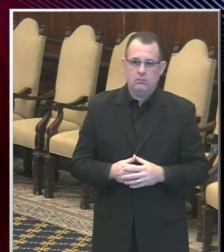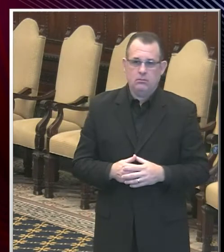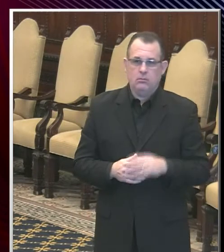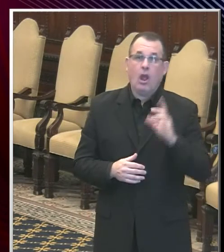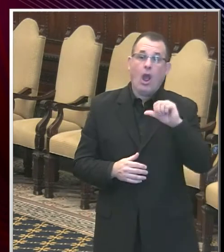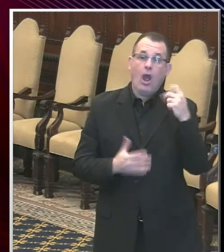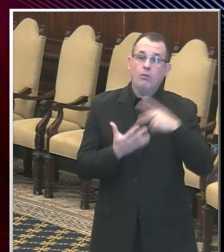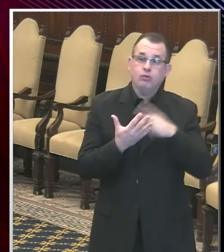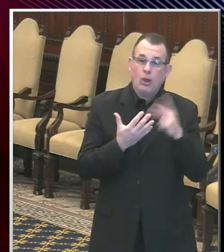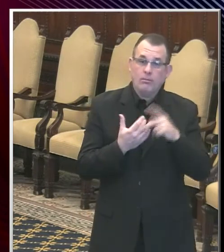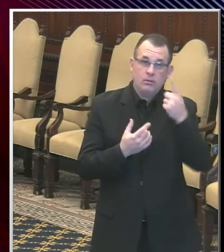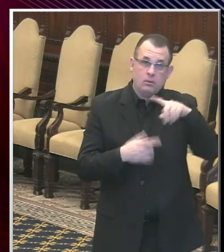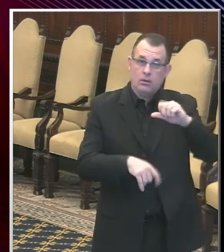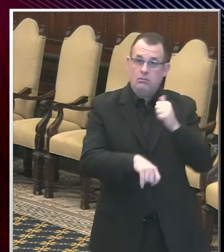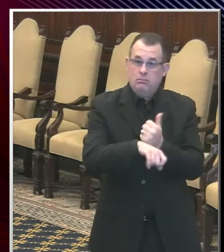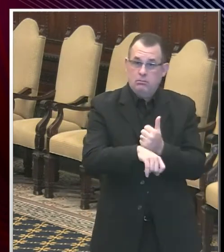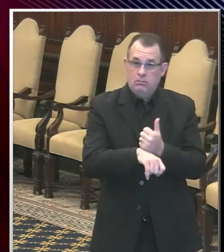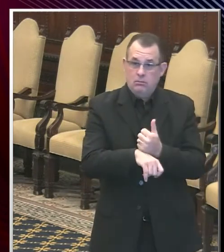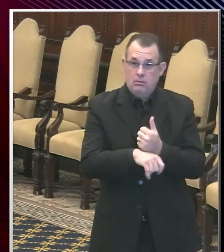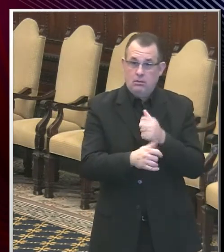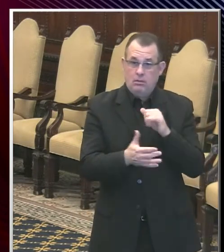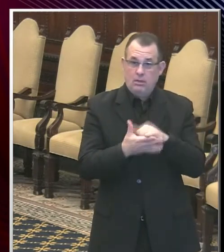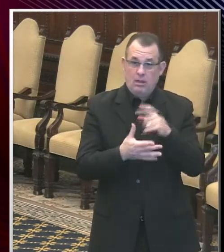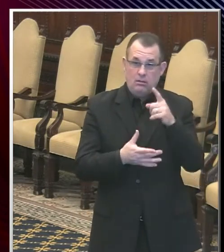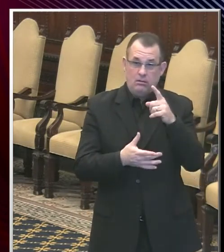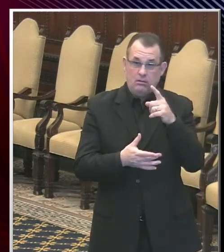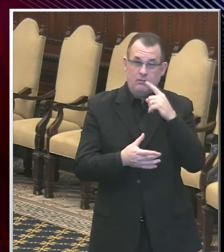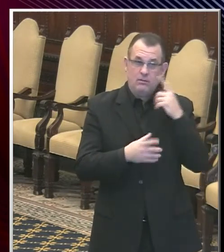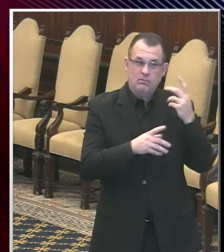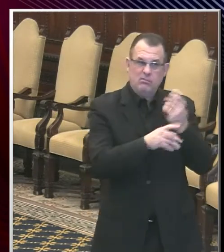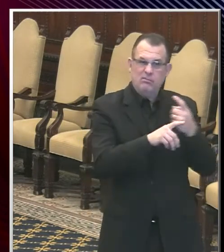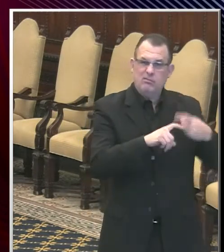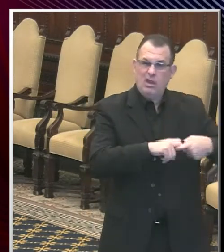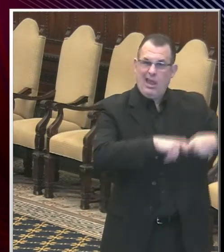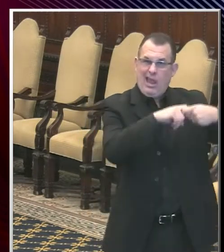guys could name that are being curtailed?